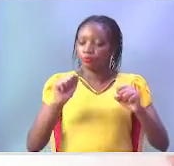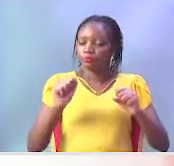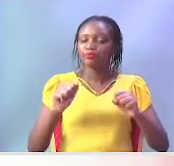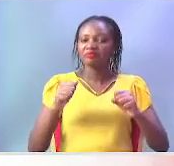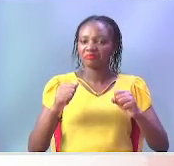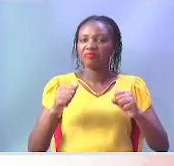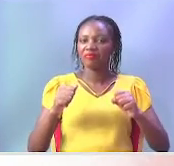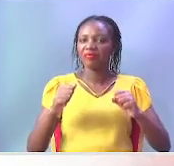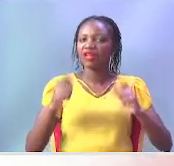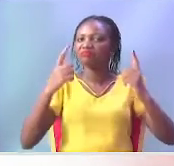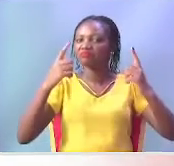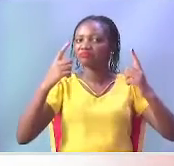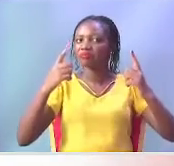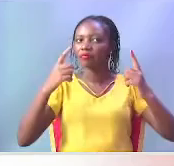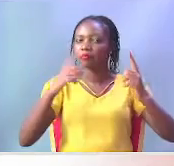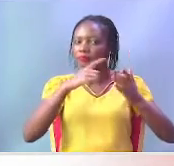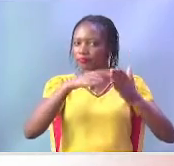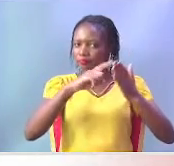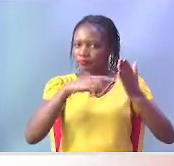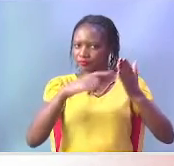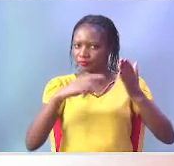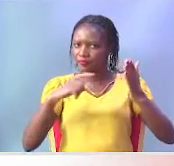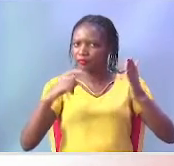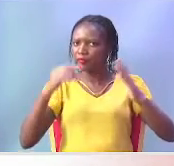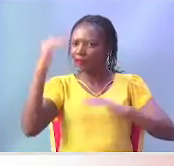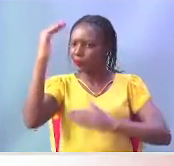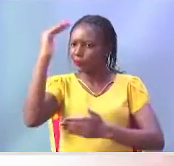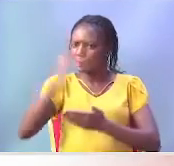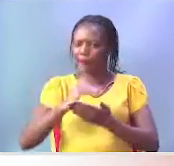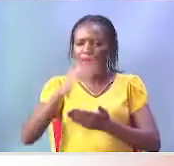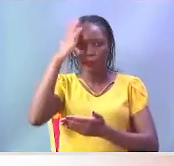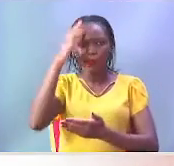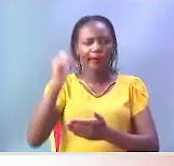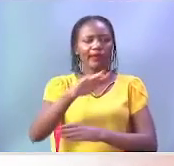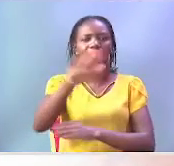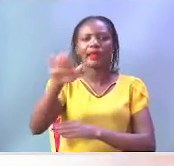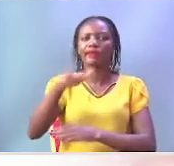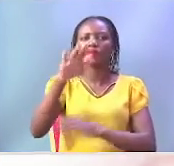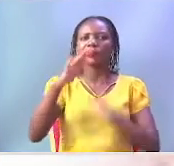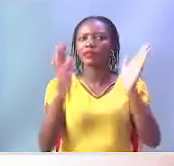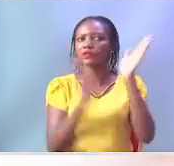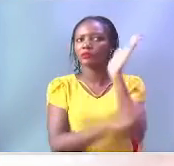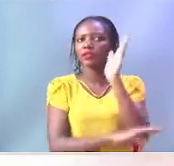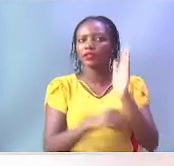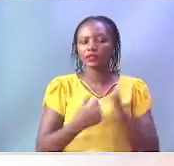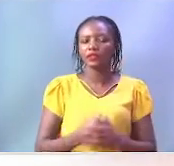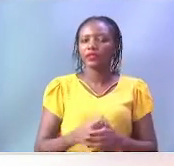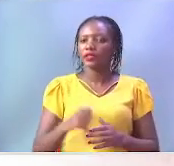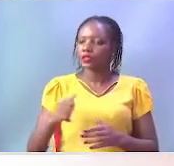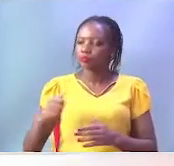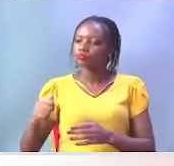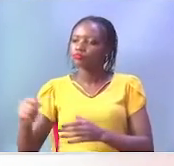performance ama matokeo sitaenda chini kwa sababu ya hali ya mazingira. Tulichukua hata viti ya kanisa.